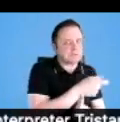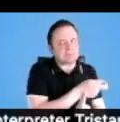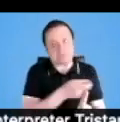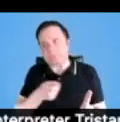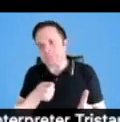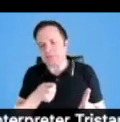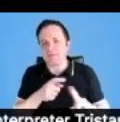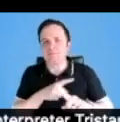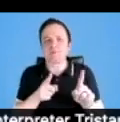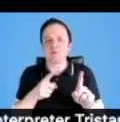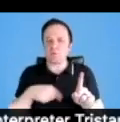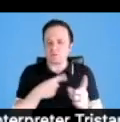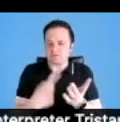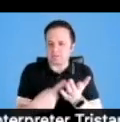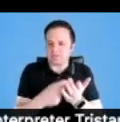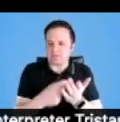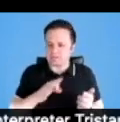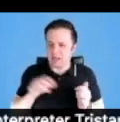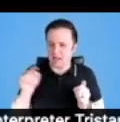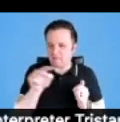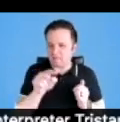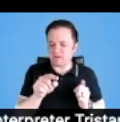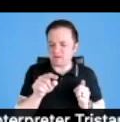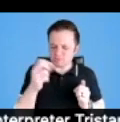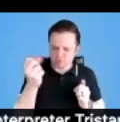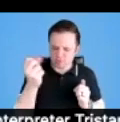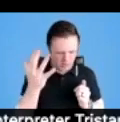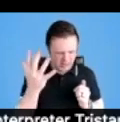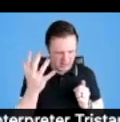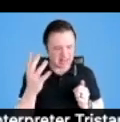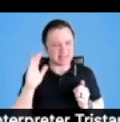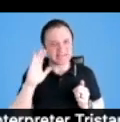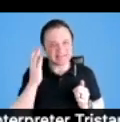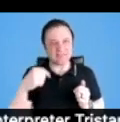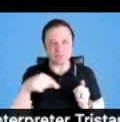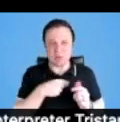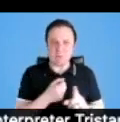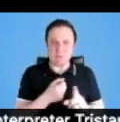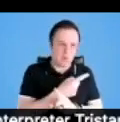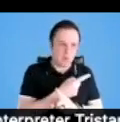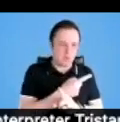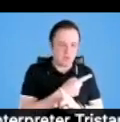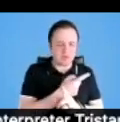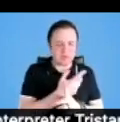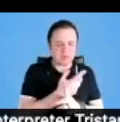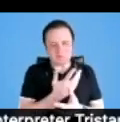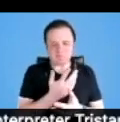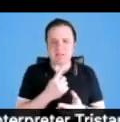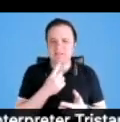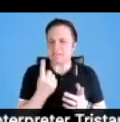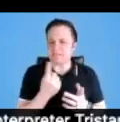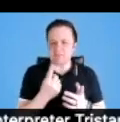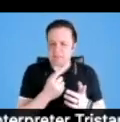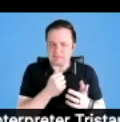our staff about how to say, hold on, it seems like we've gotten off track. Like what, I've said something that hasn't